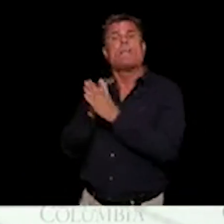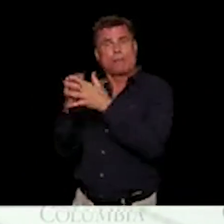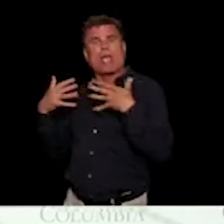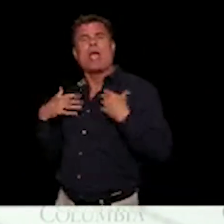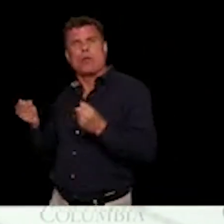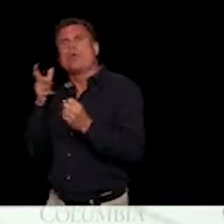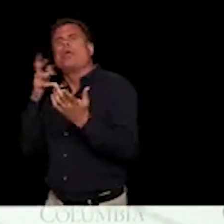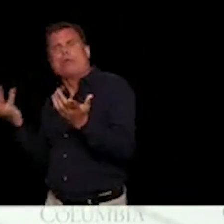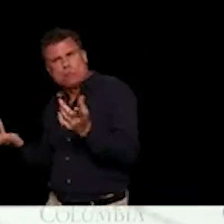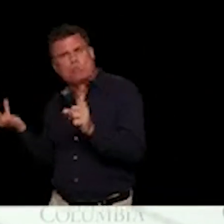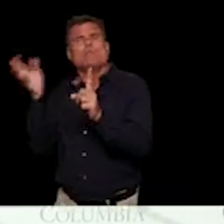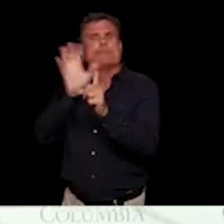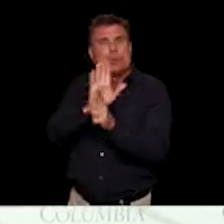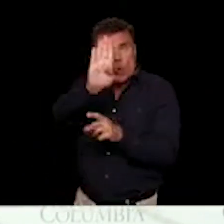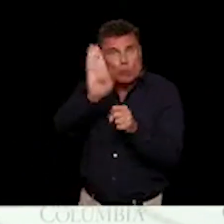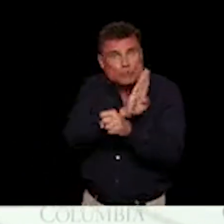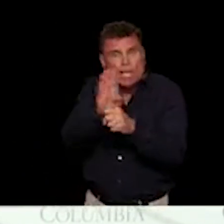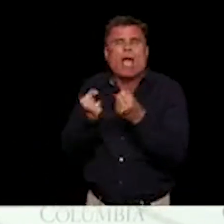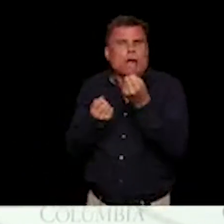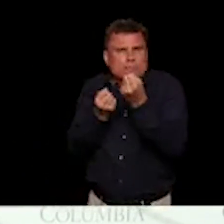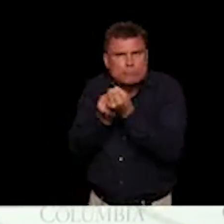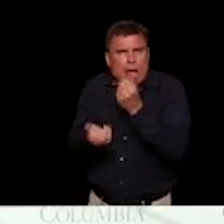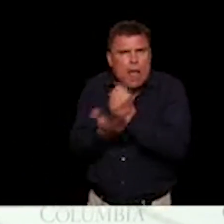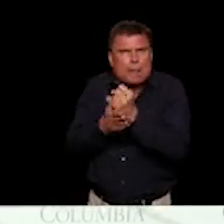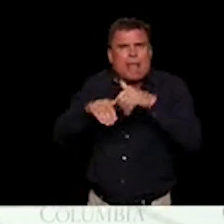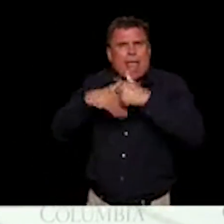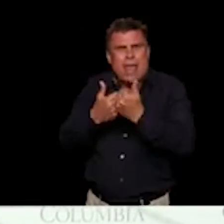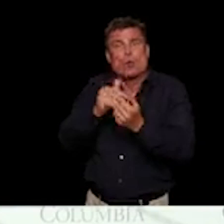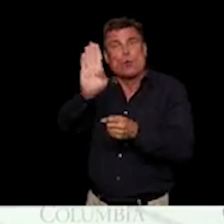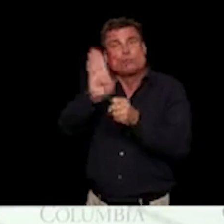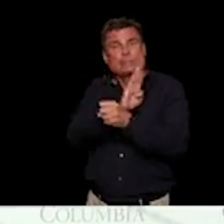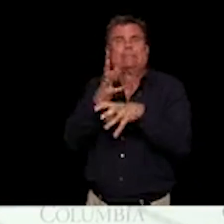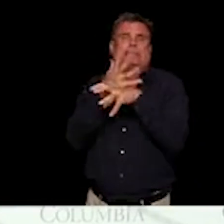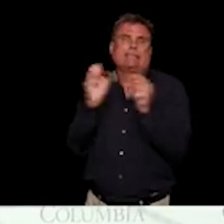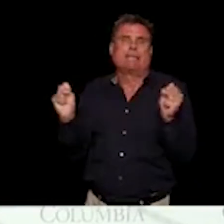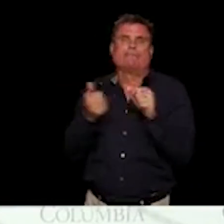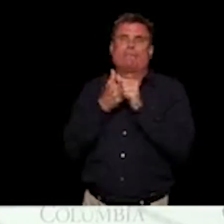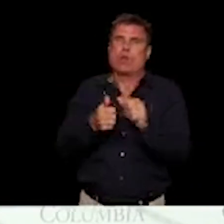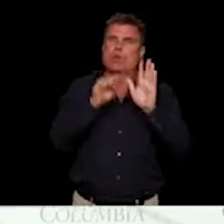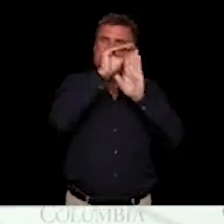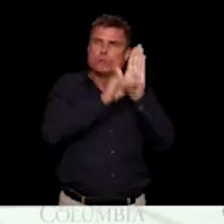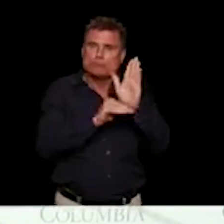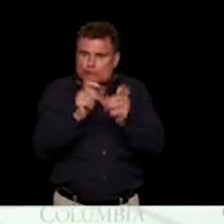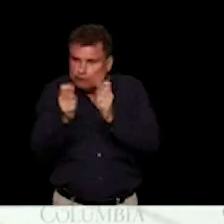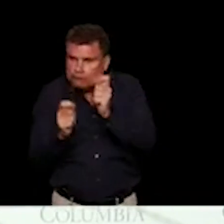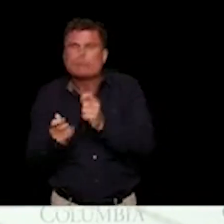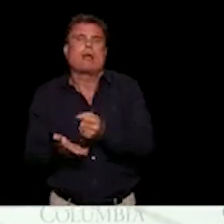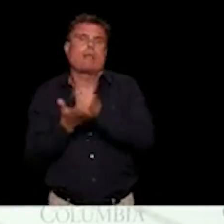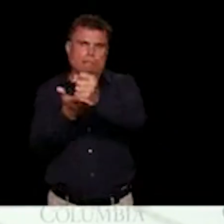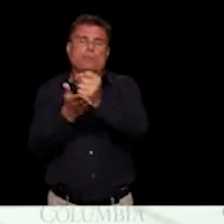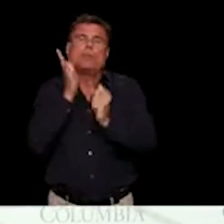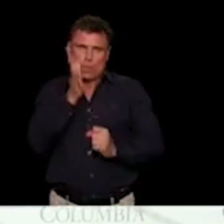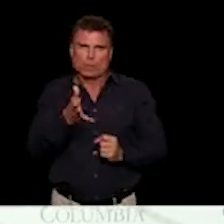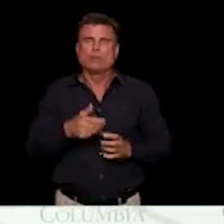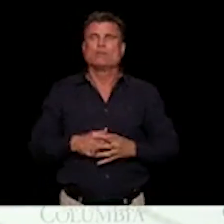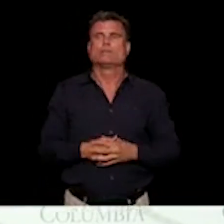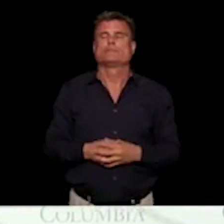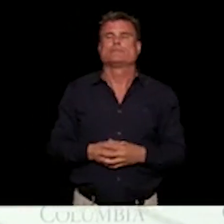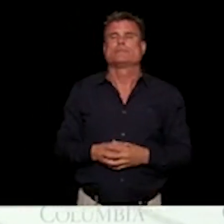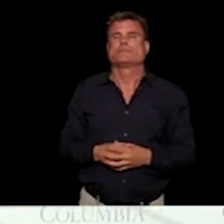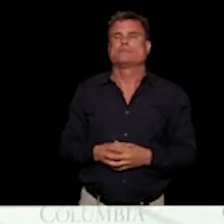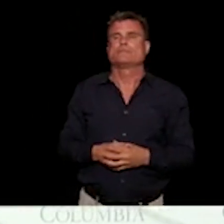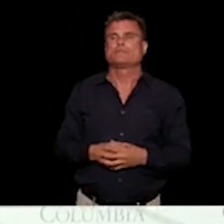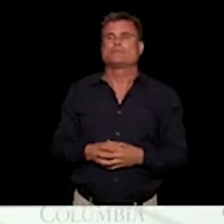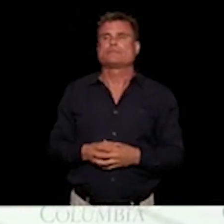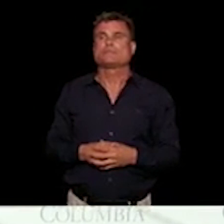create. So at this time, we're 6 months into, or 9 months into this now, and or getting close to 9 months into